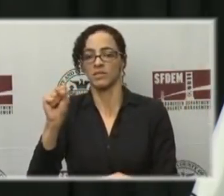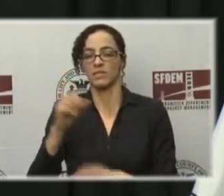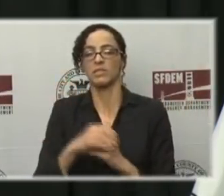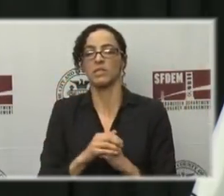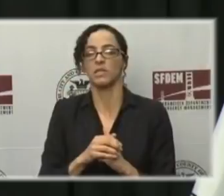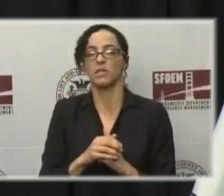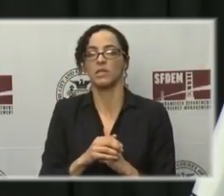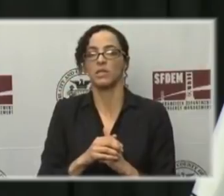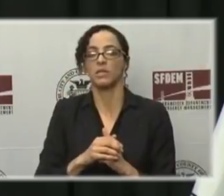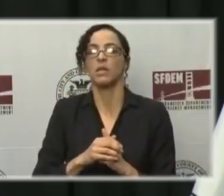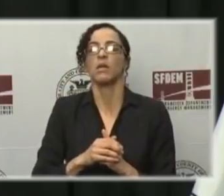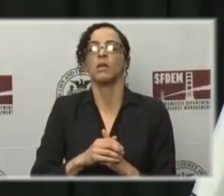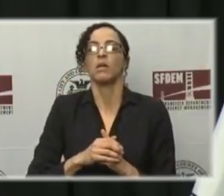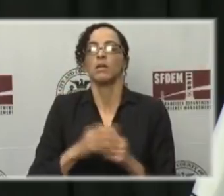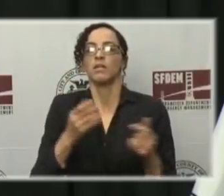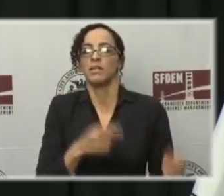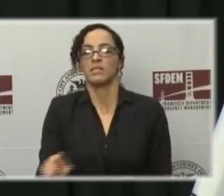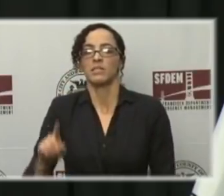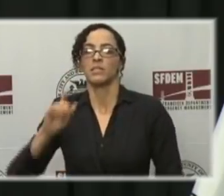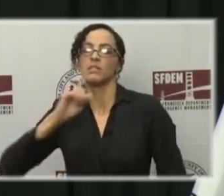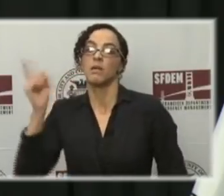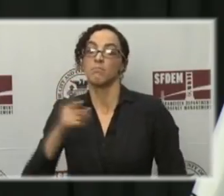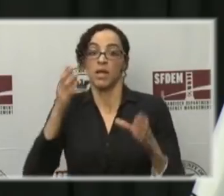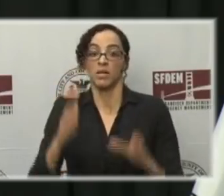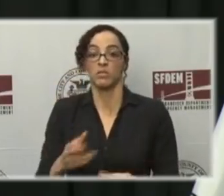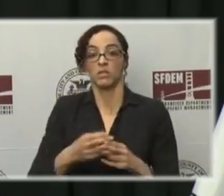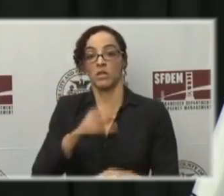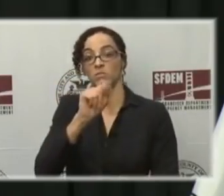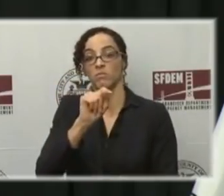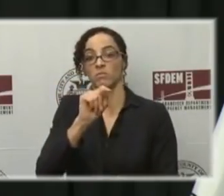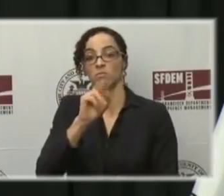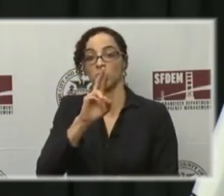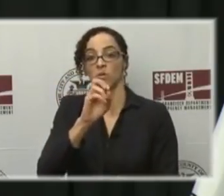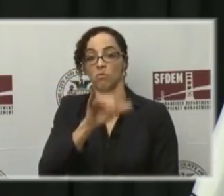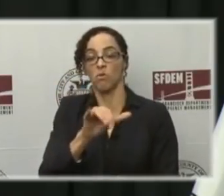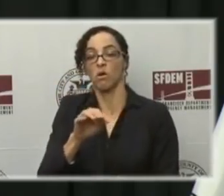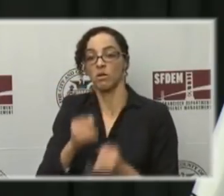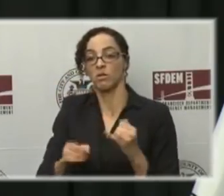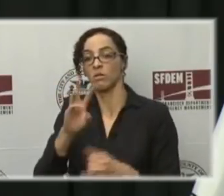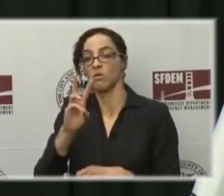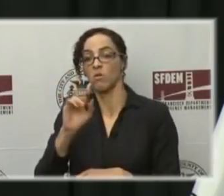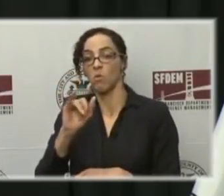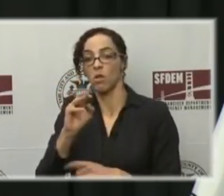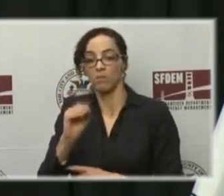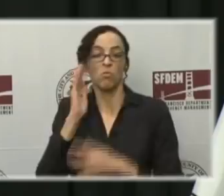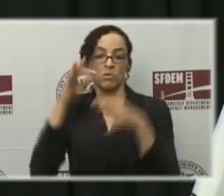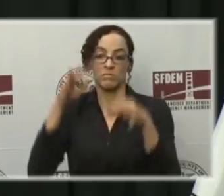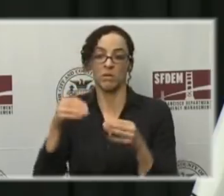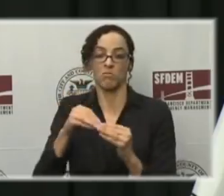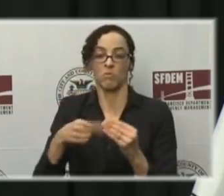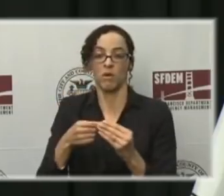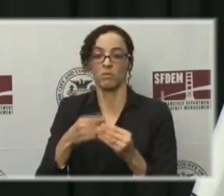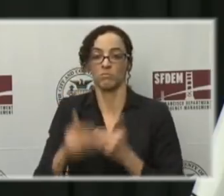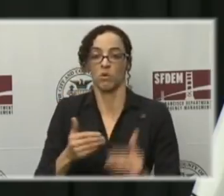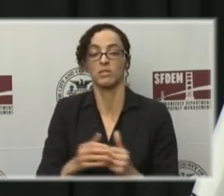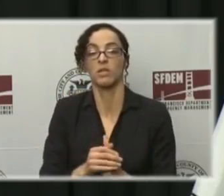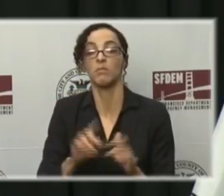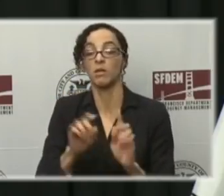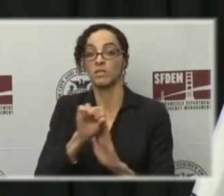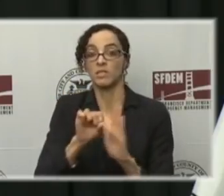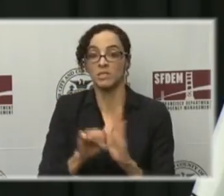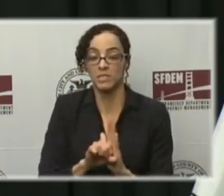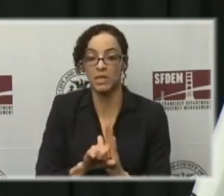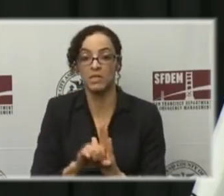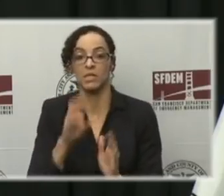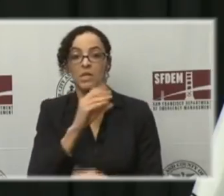to answer further details about that process. The state infection control nurses are creating expanded protocols